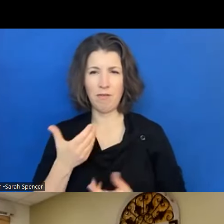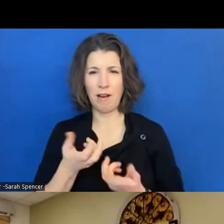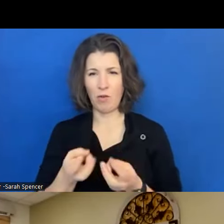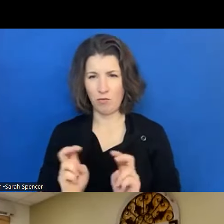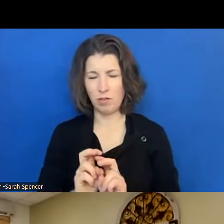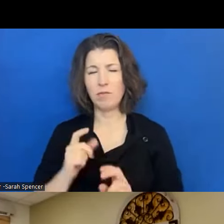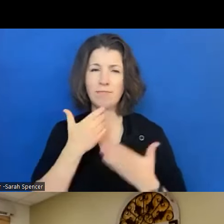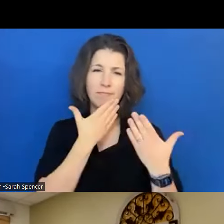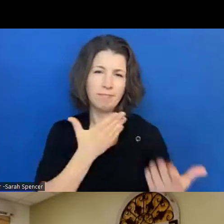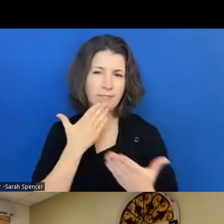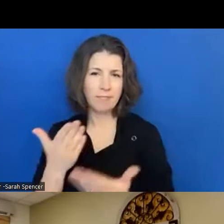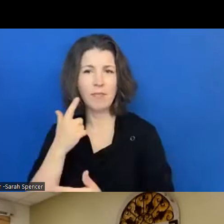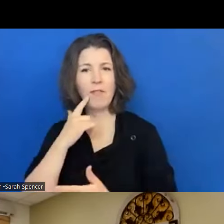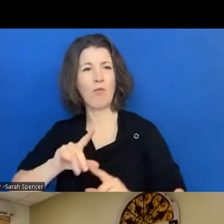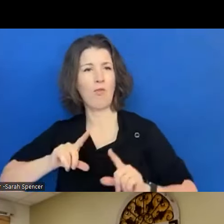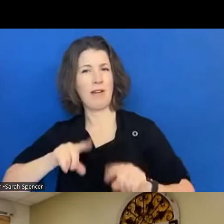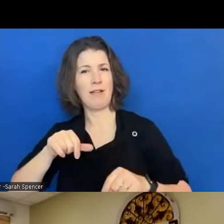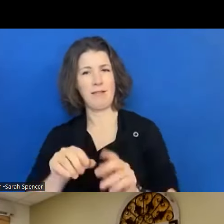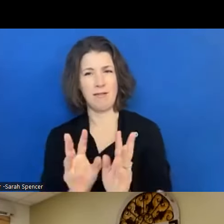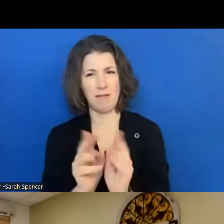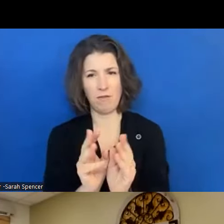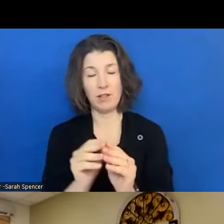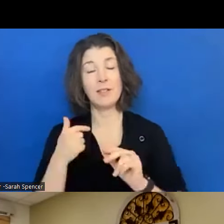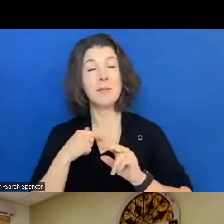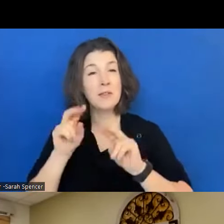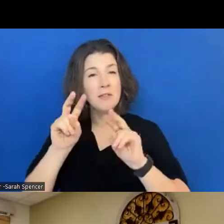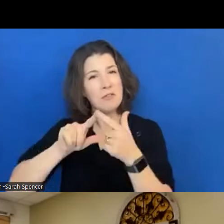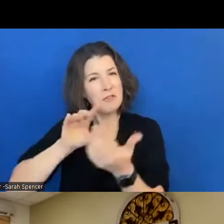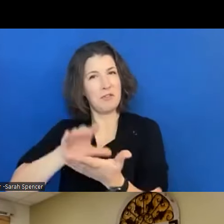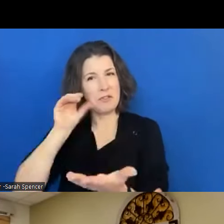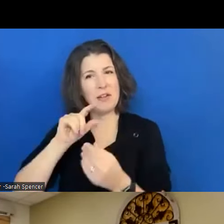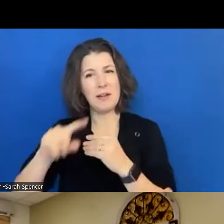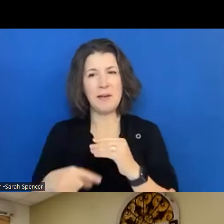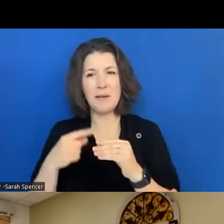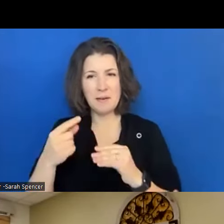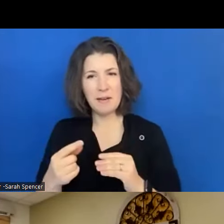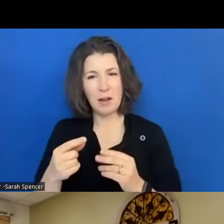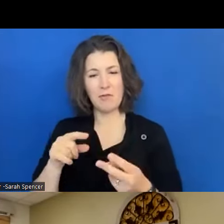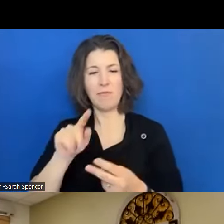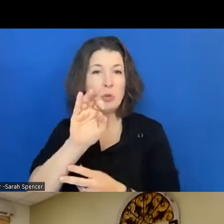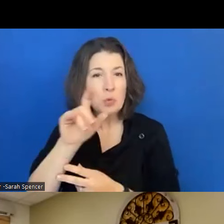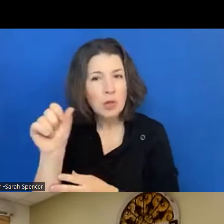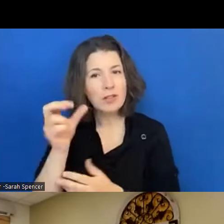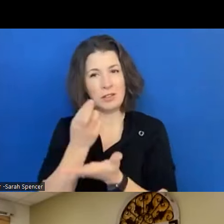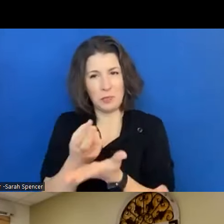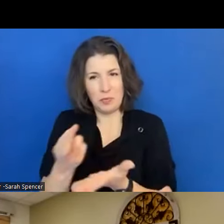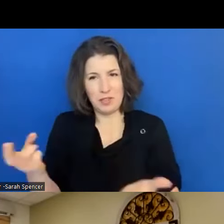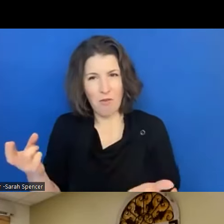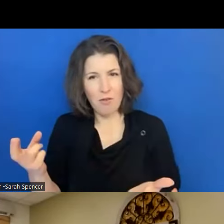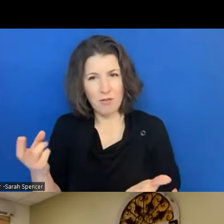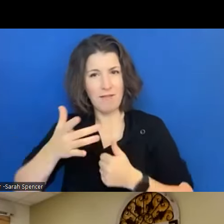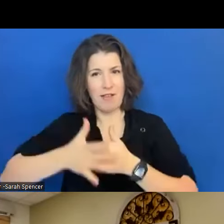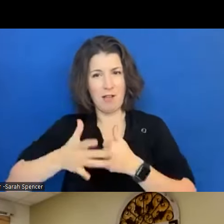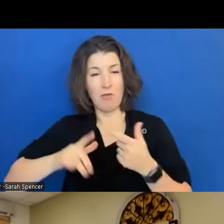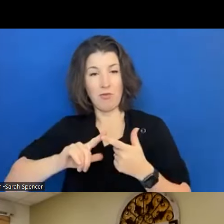all for attending. And I'm looking forward to learning about tools and resources available to